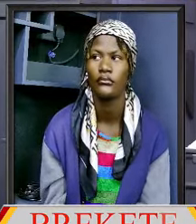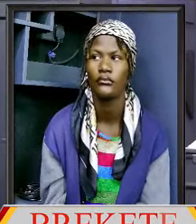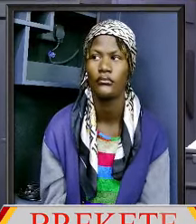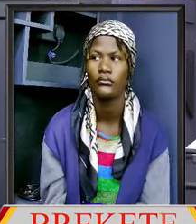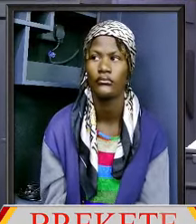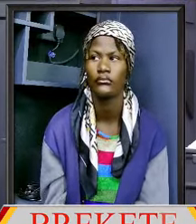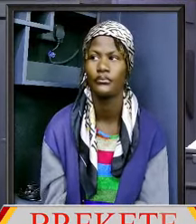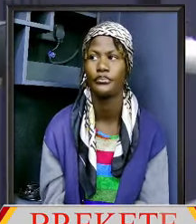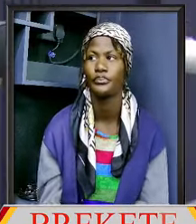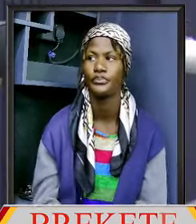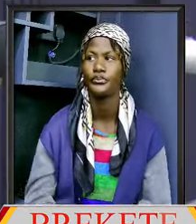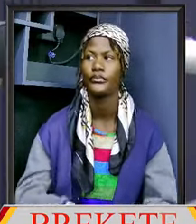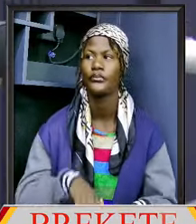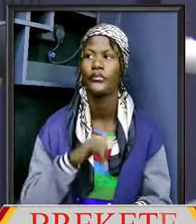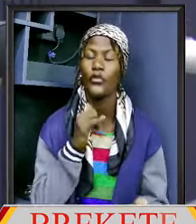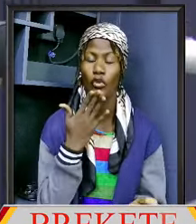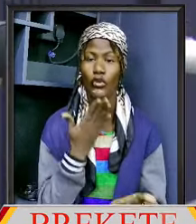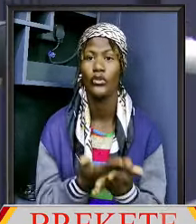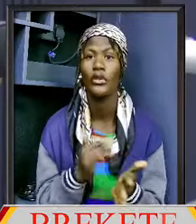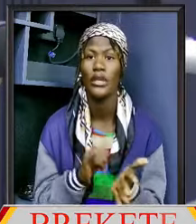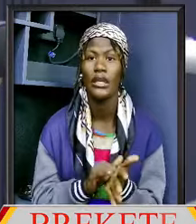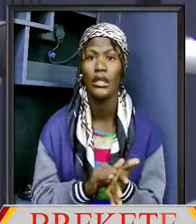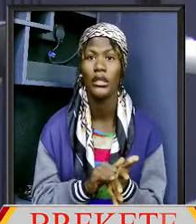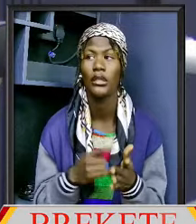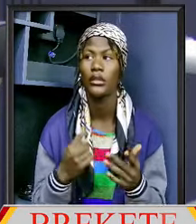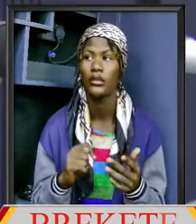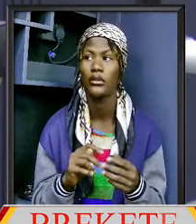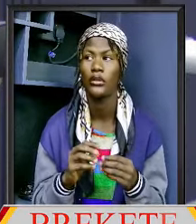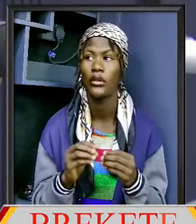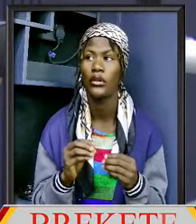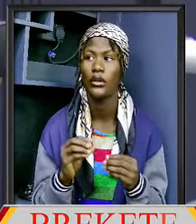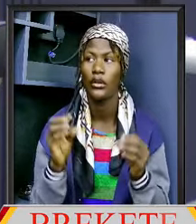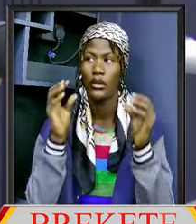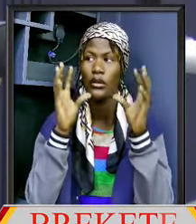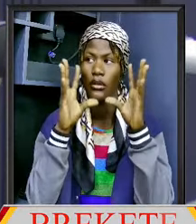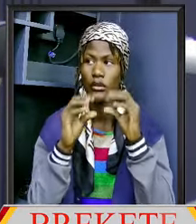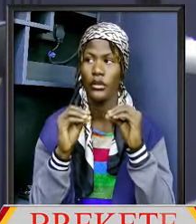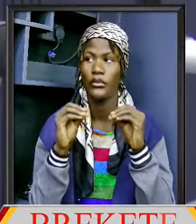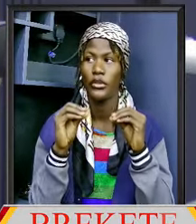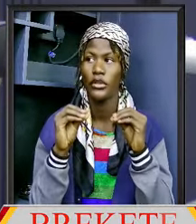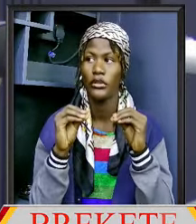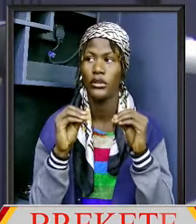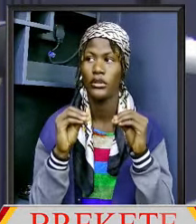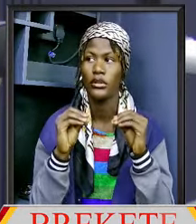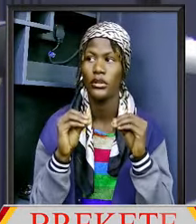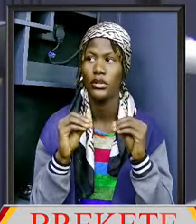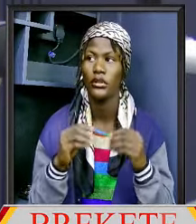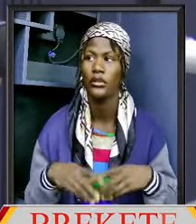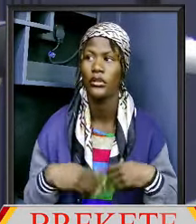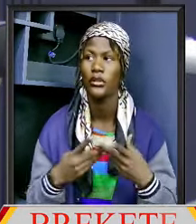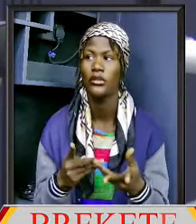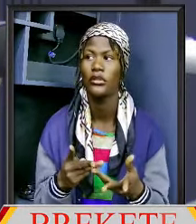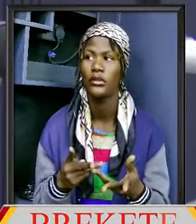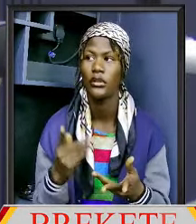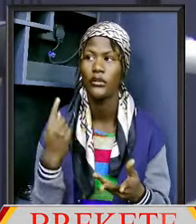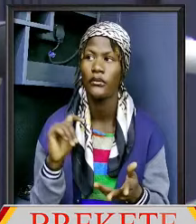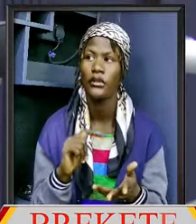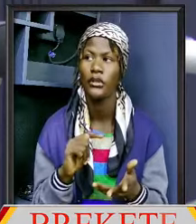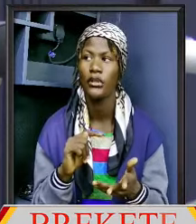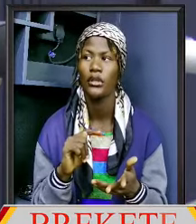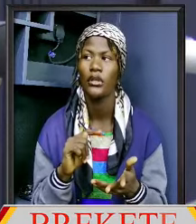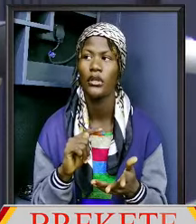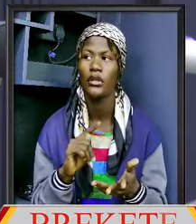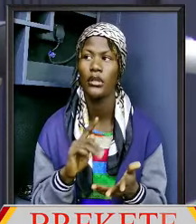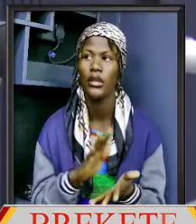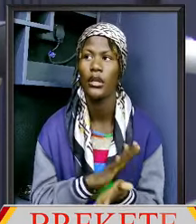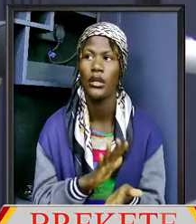All right, so it could say the honorable president don't receive this letter and you go hear from us. No, he can take his seat. But again, you're that way, one